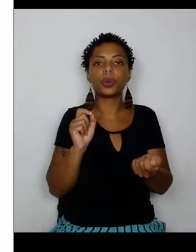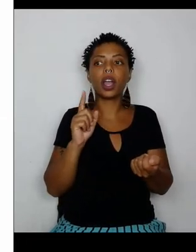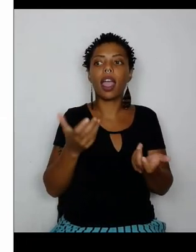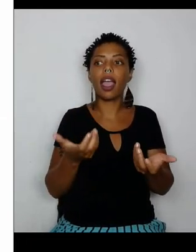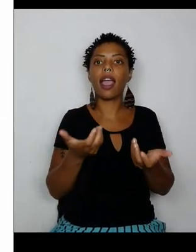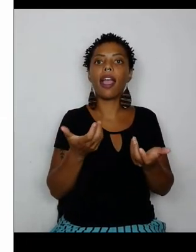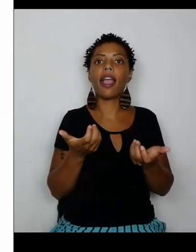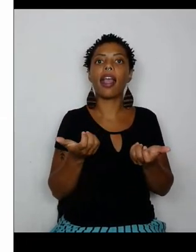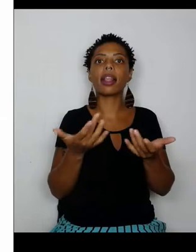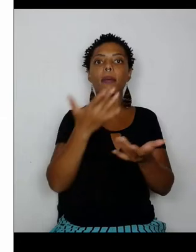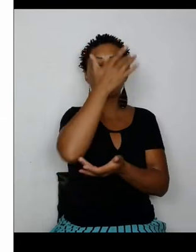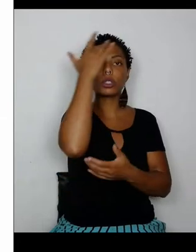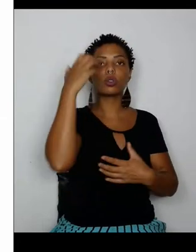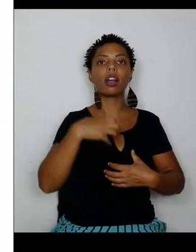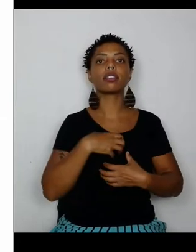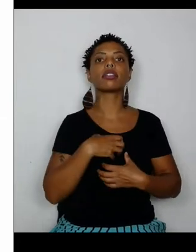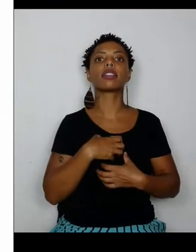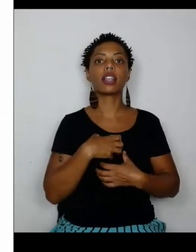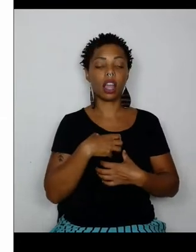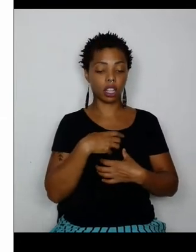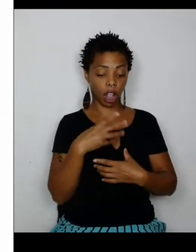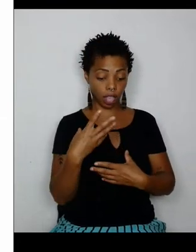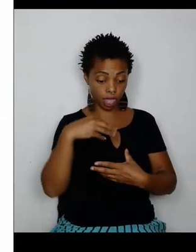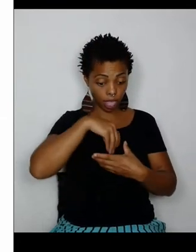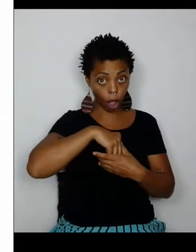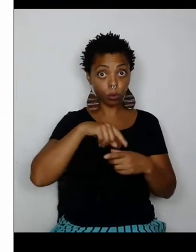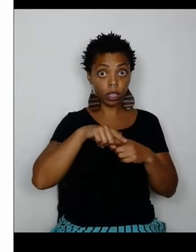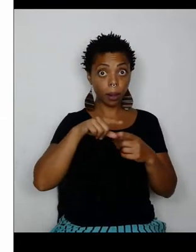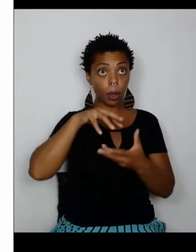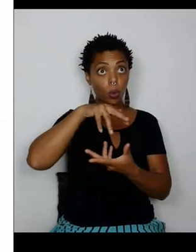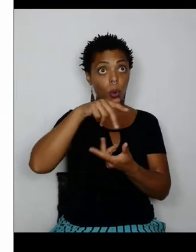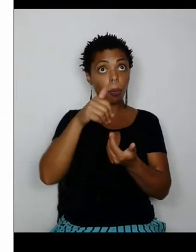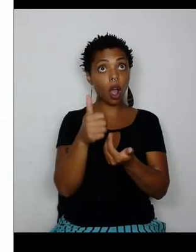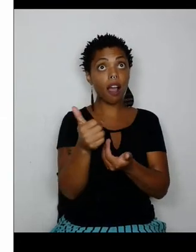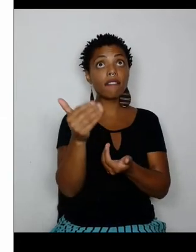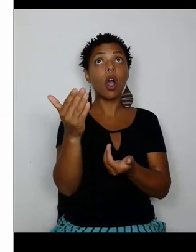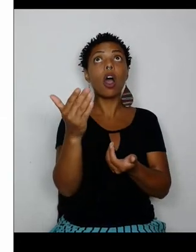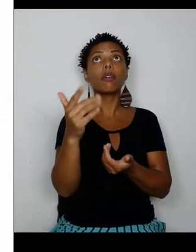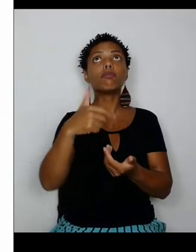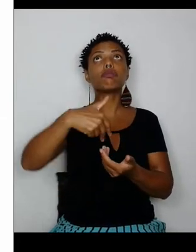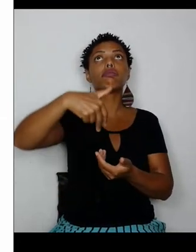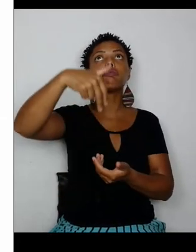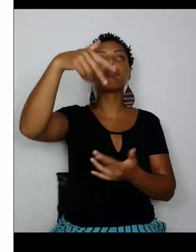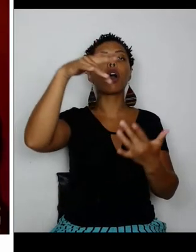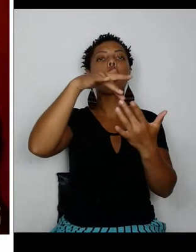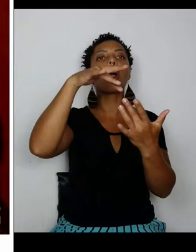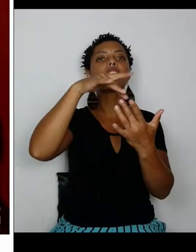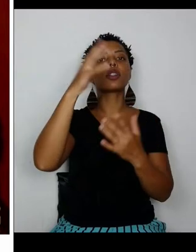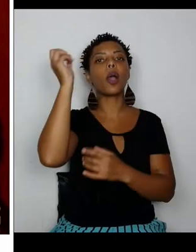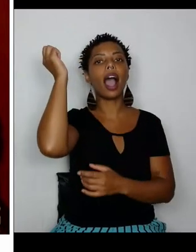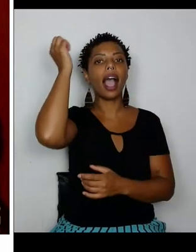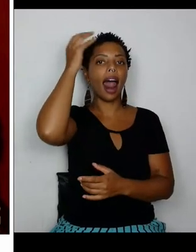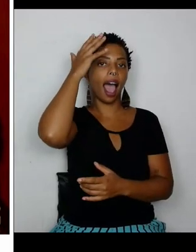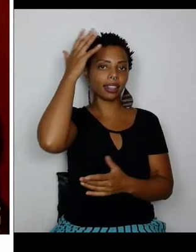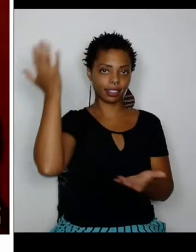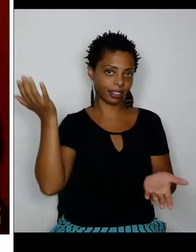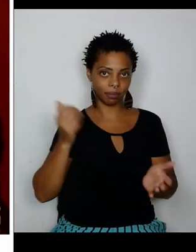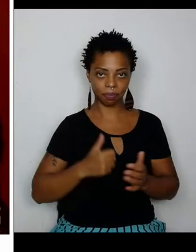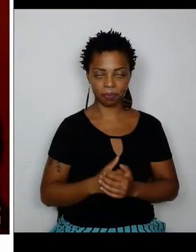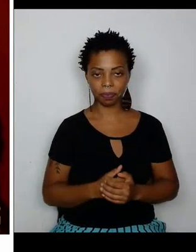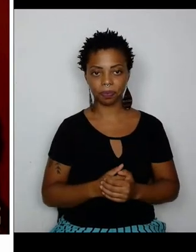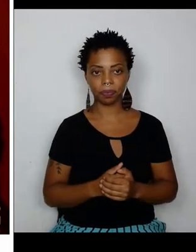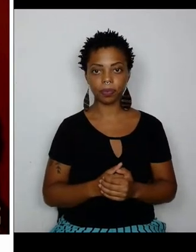beyond the world and a path towards a state of grace two main narratives describe the genesis of the holy